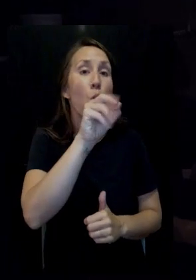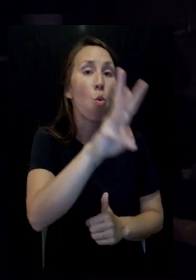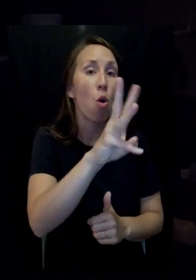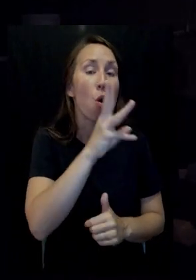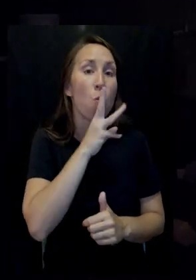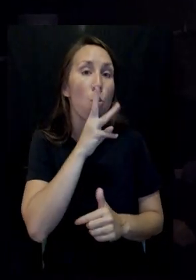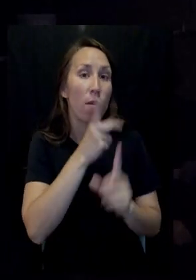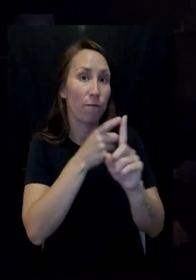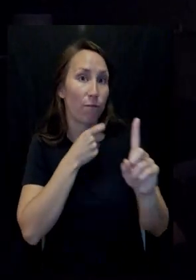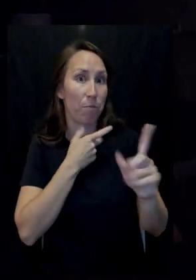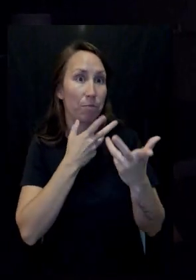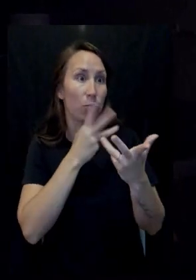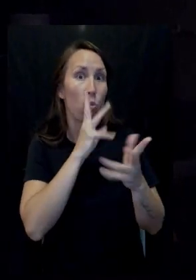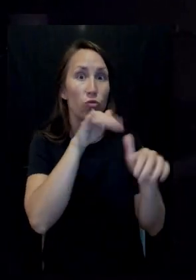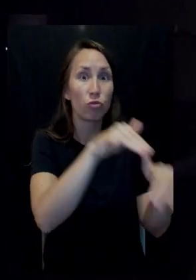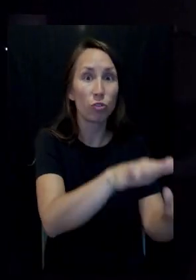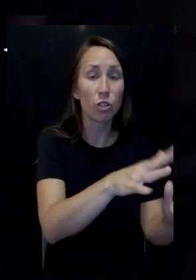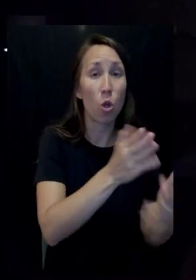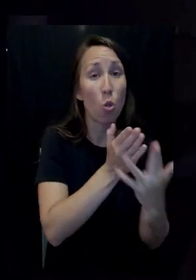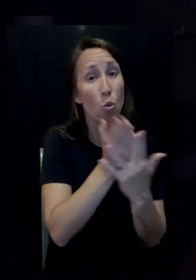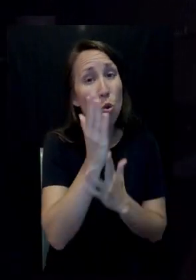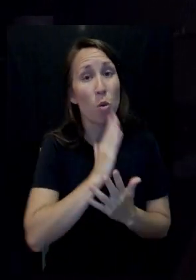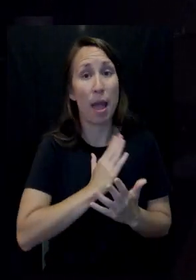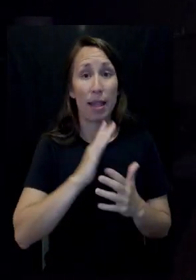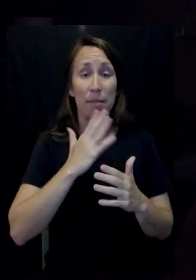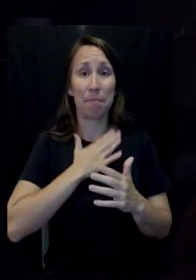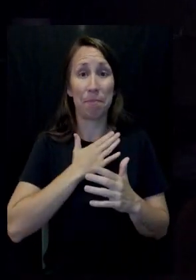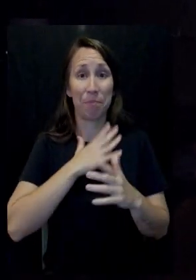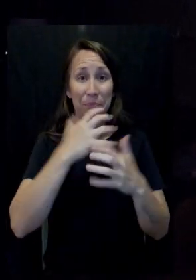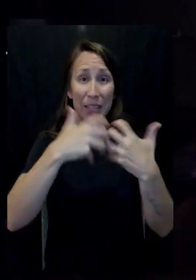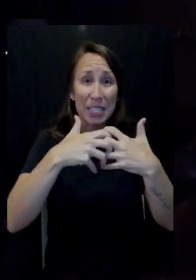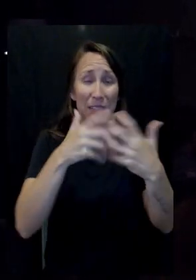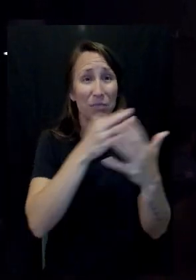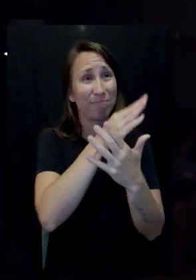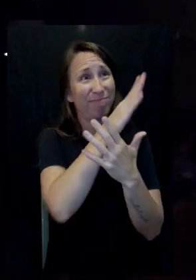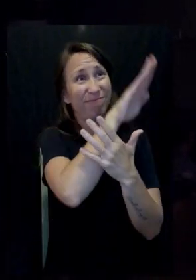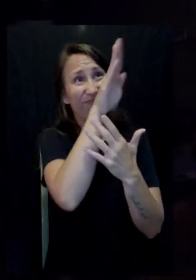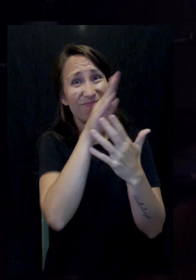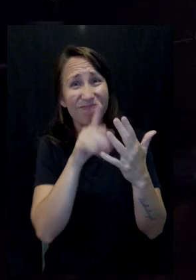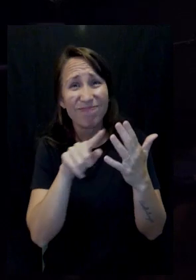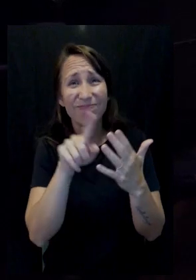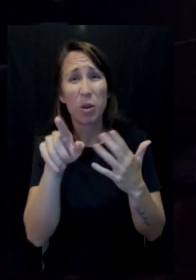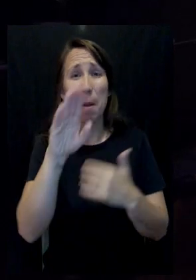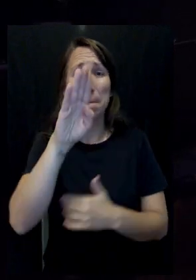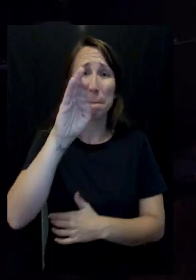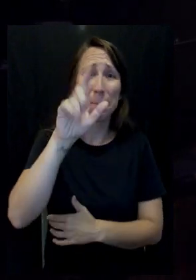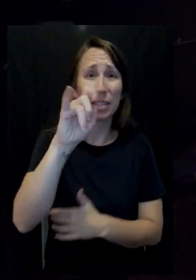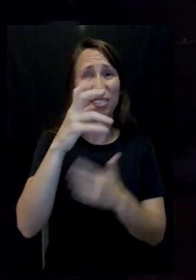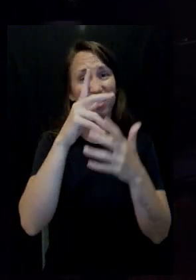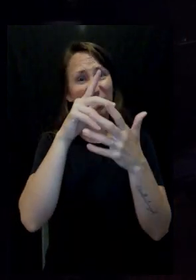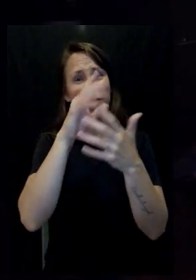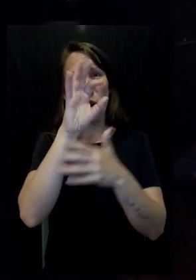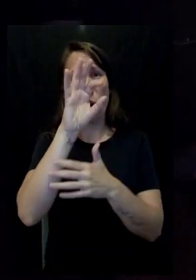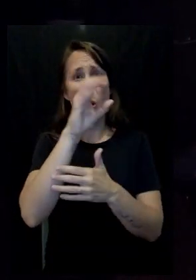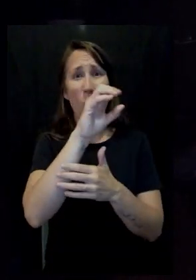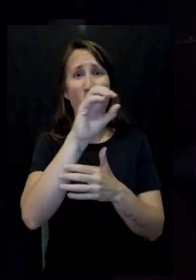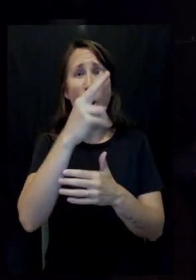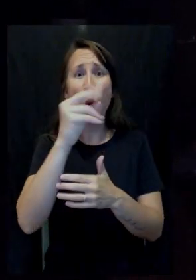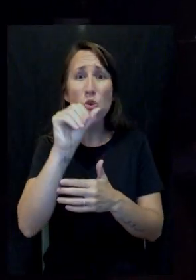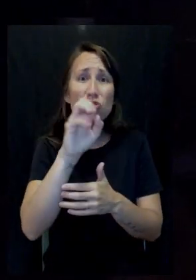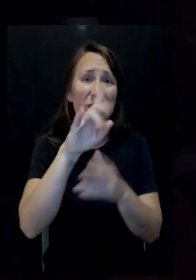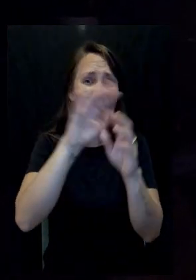the ocean, from the intercoastal, goes through my engine, passes through it all, through belts and all kinds of stuff and